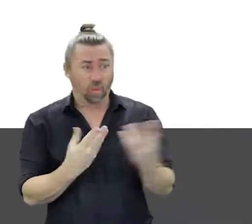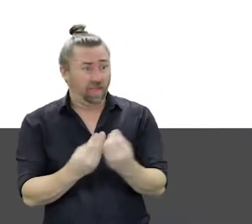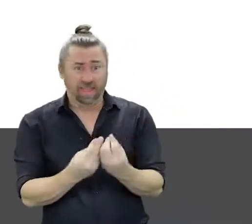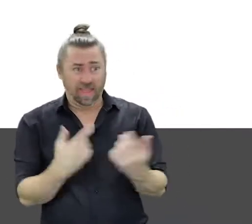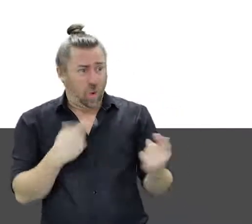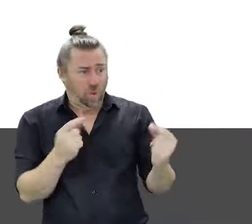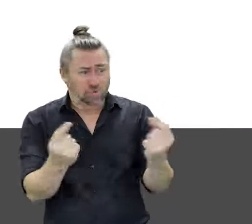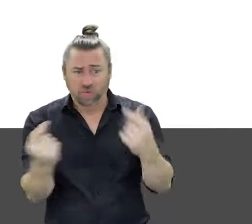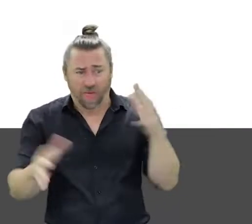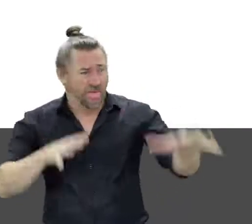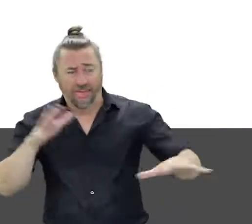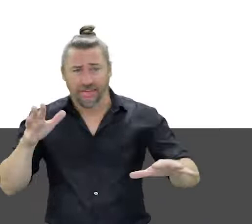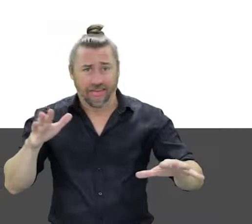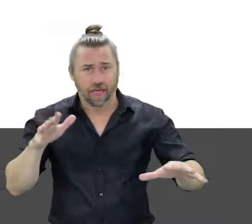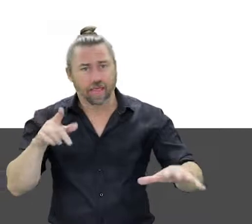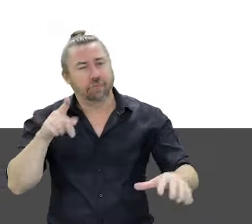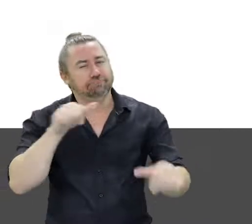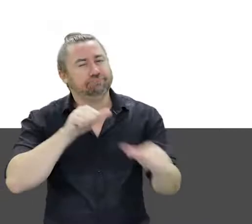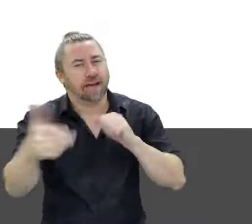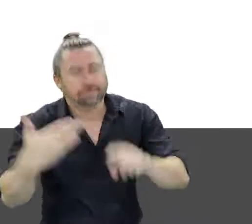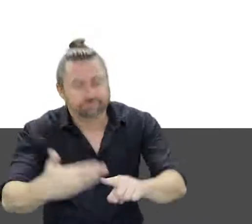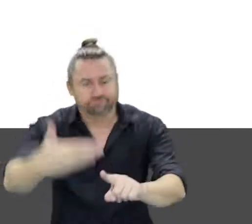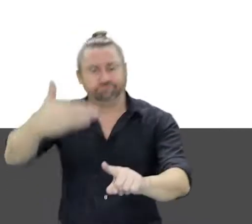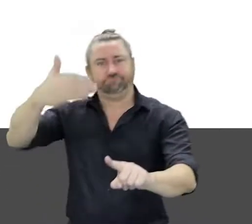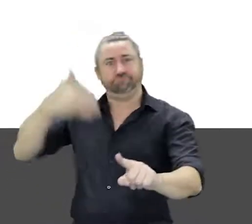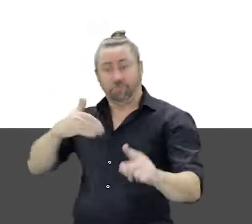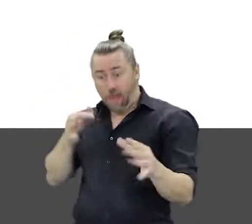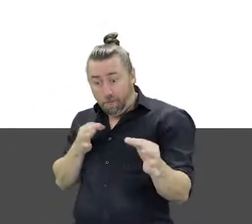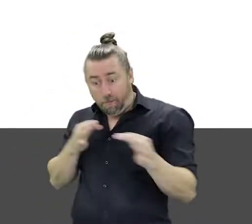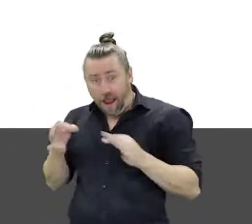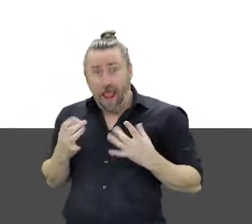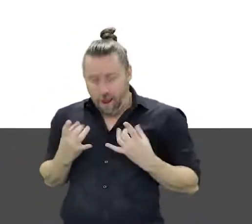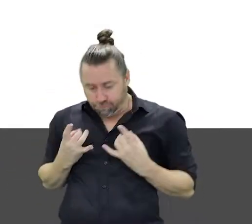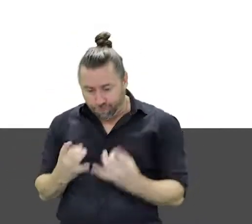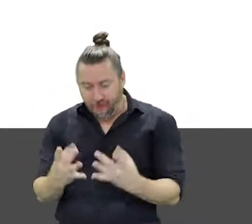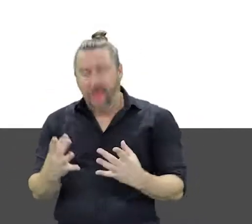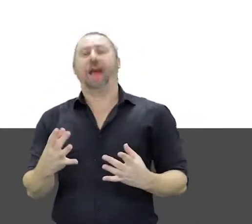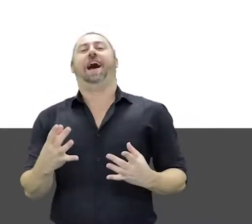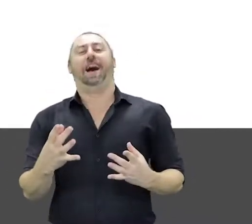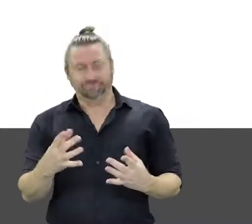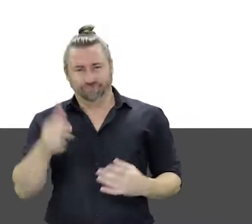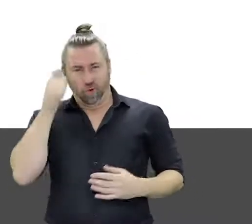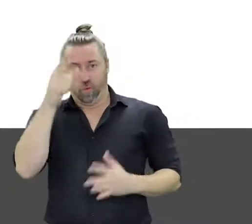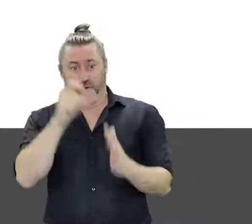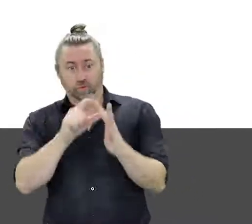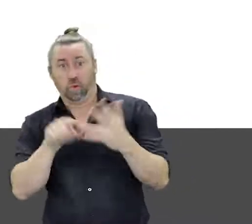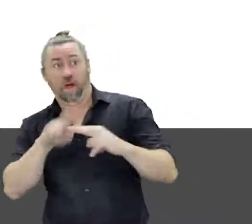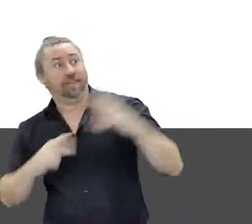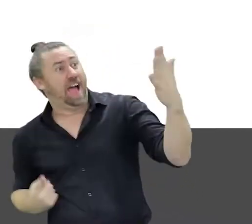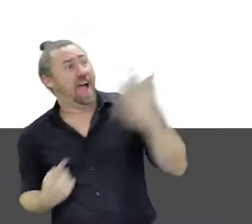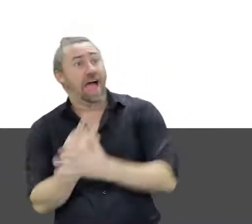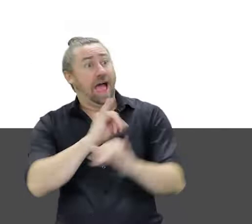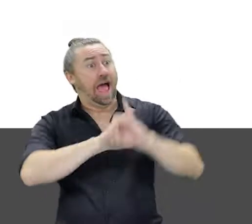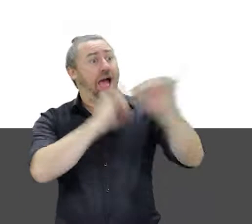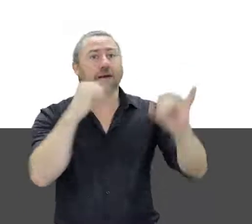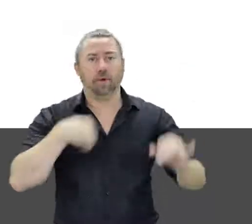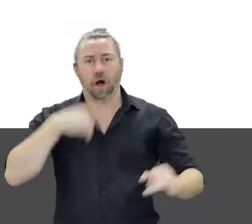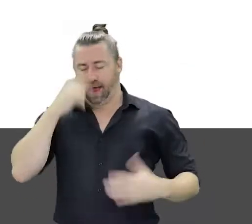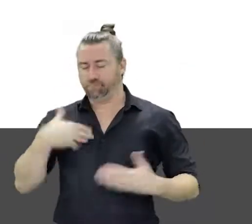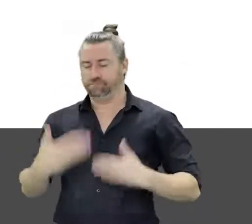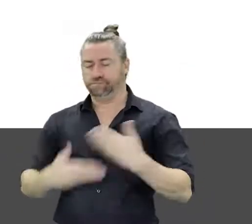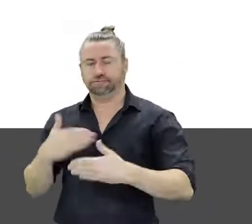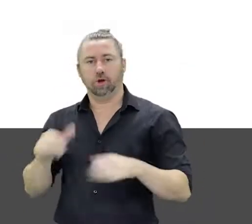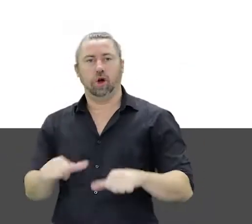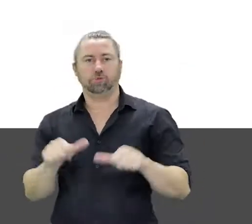make a big difference to how well your animals and your family cope during these times. When thinking about your